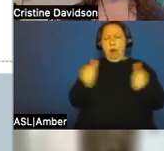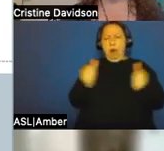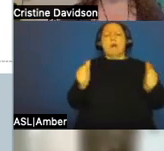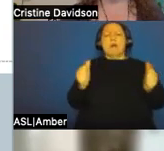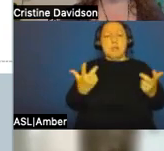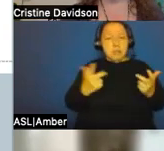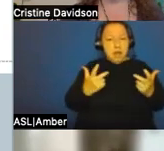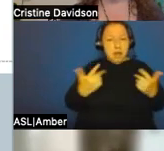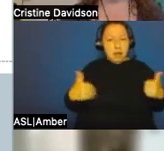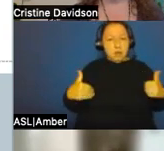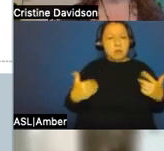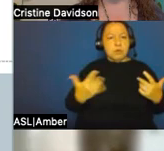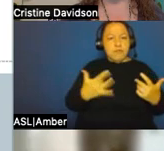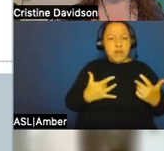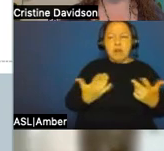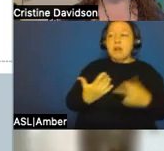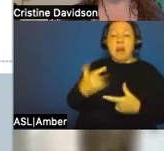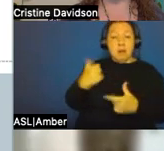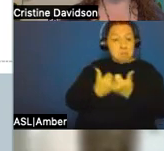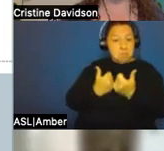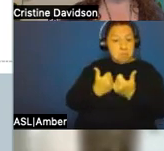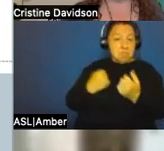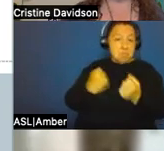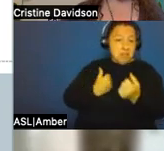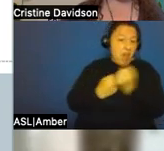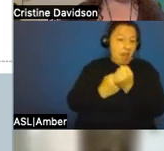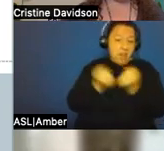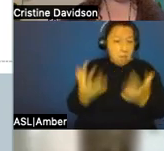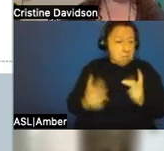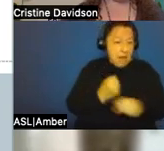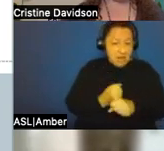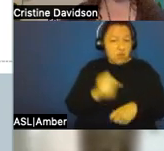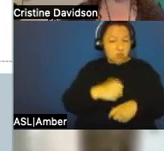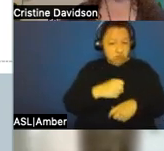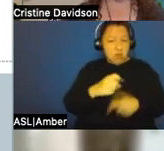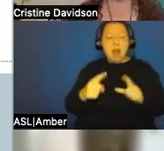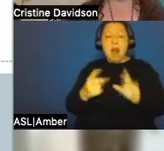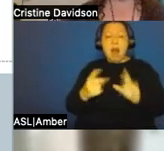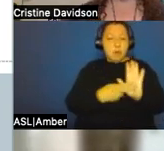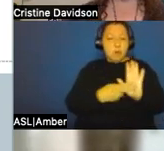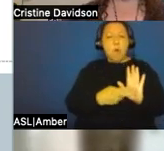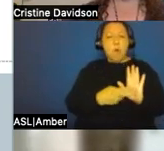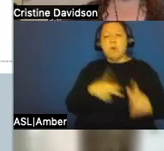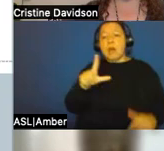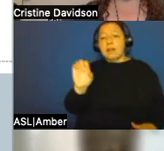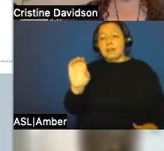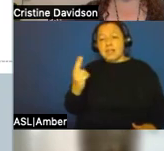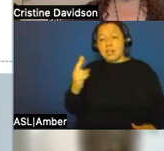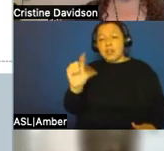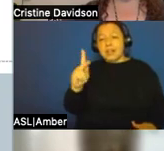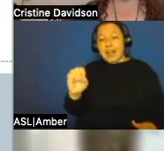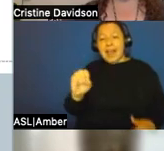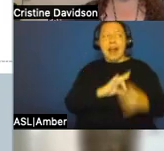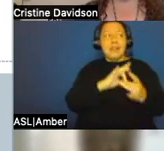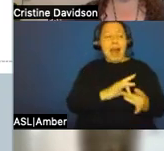I am from Boys Fort, but I also have been enrolled at Leech Lake and ties to Mille Lacs Lake through my grandpa, but